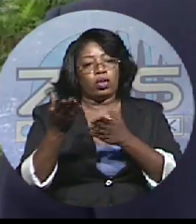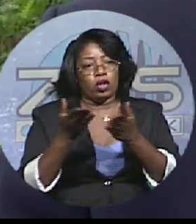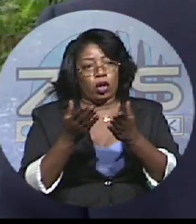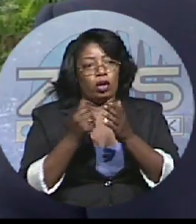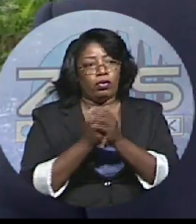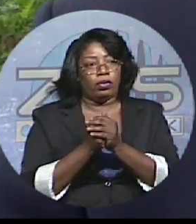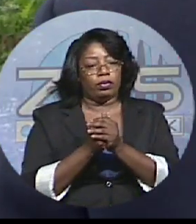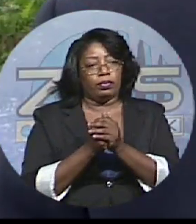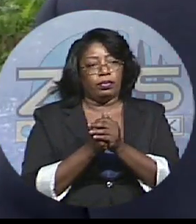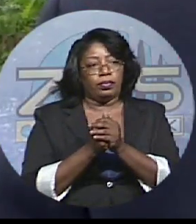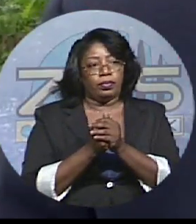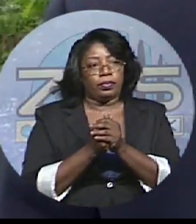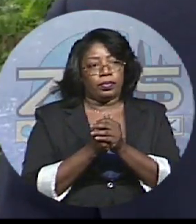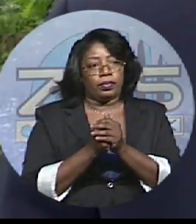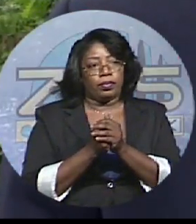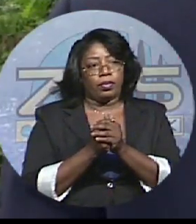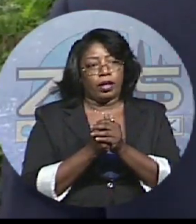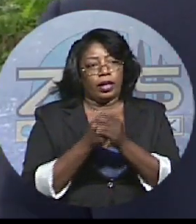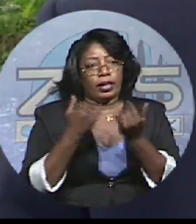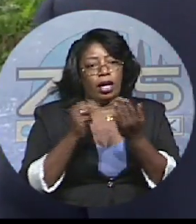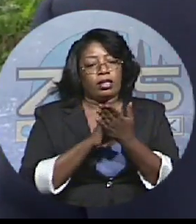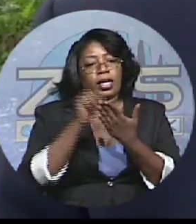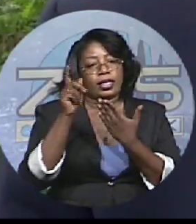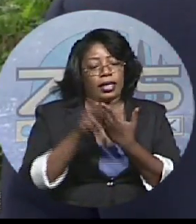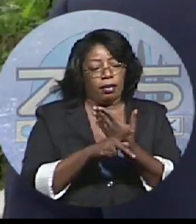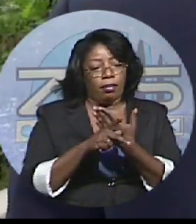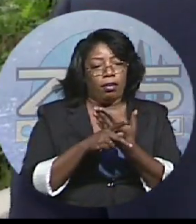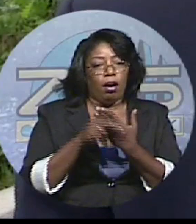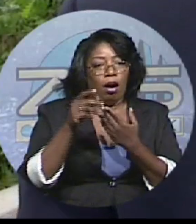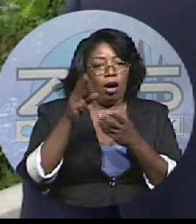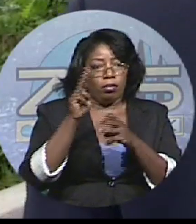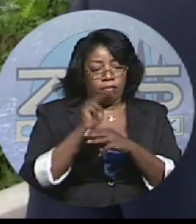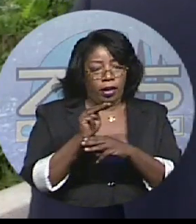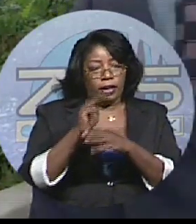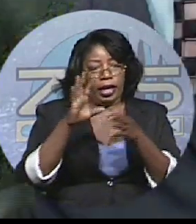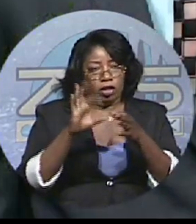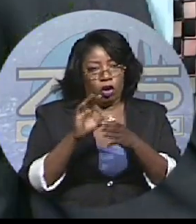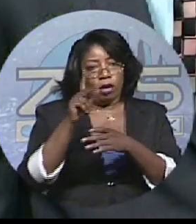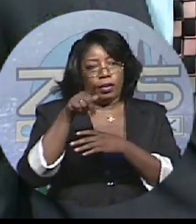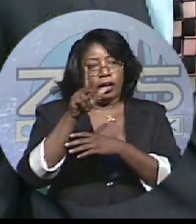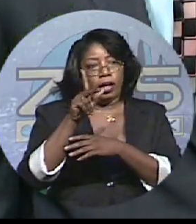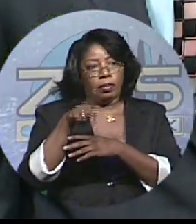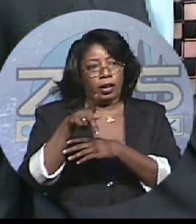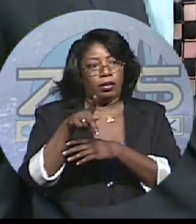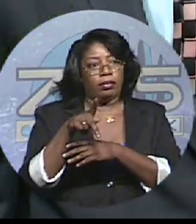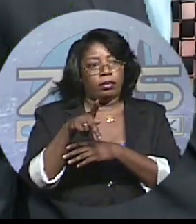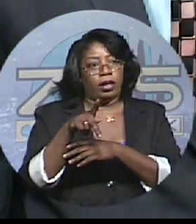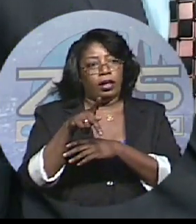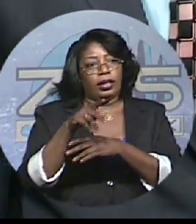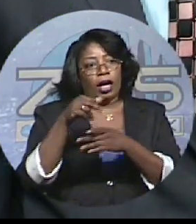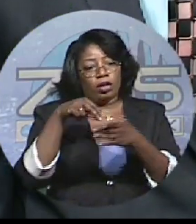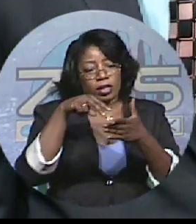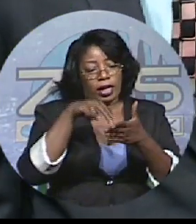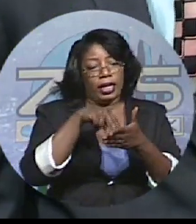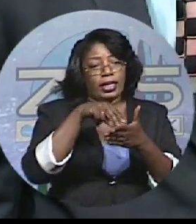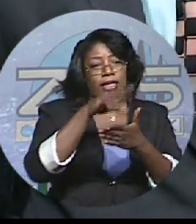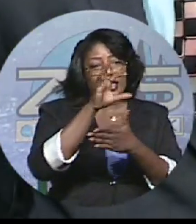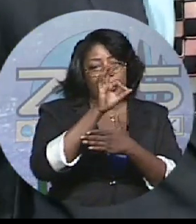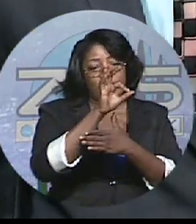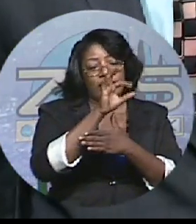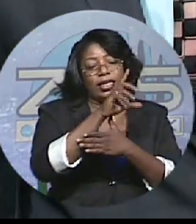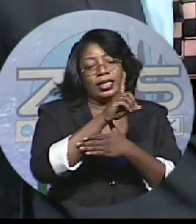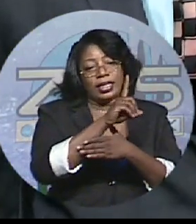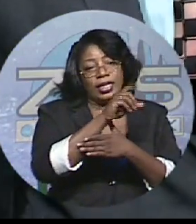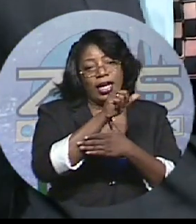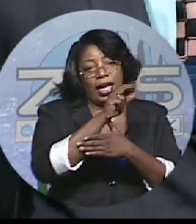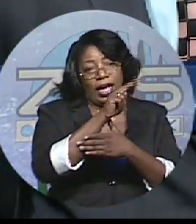The 7th of September, Monday, I formally joined the Progressive Liberal Party. After standing for the DNA in the last general